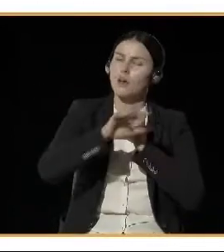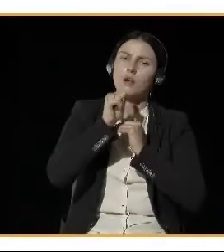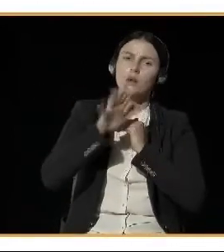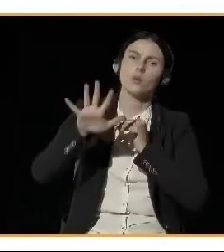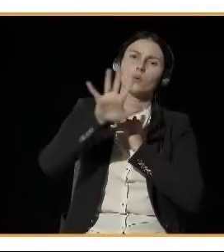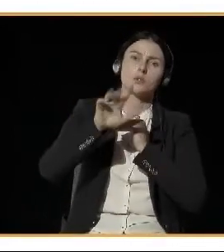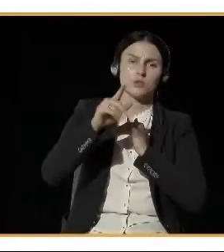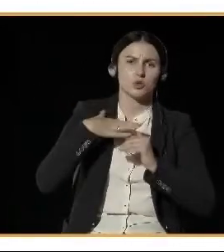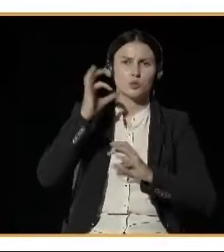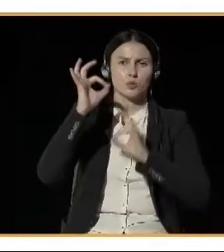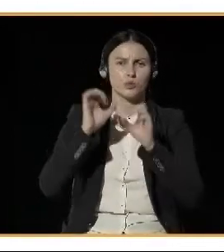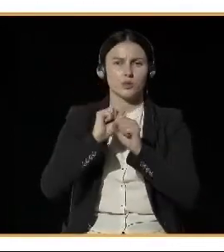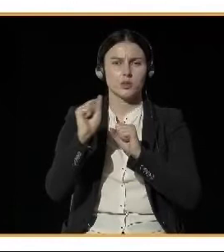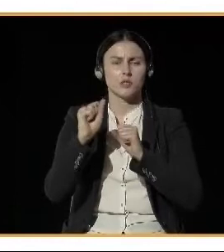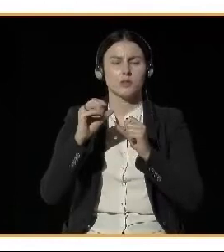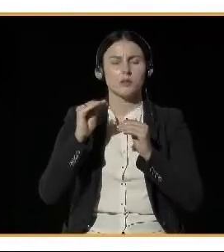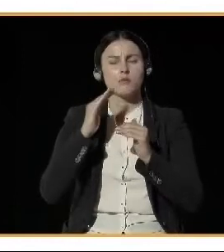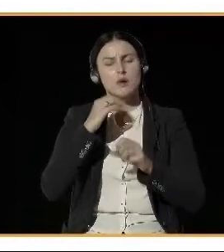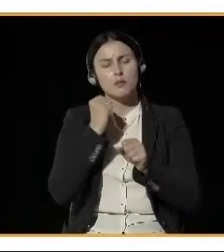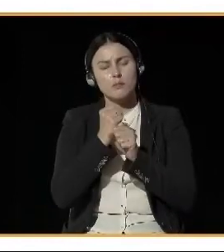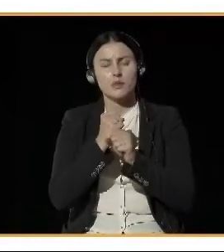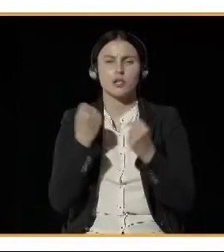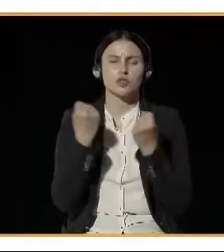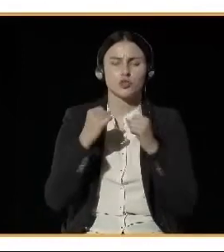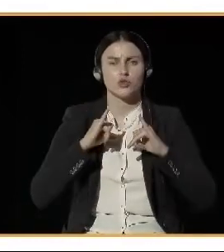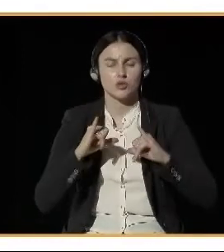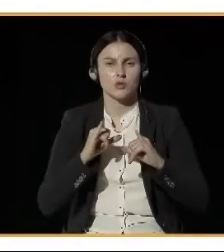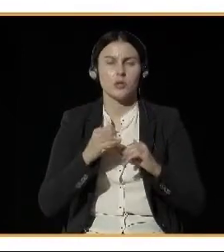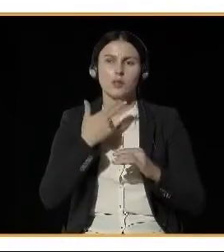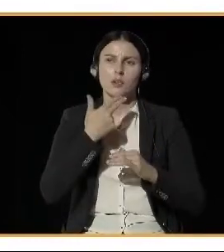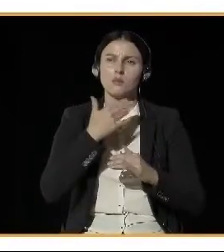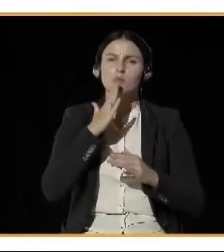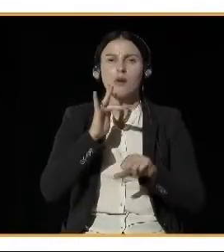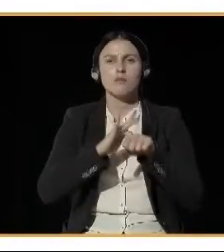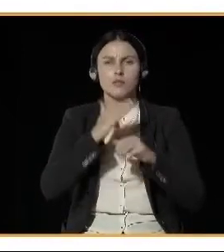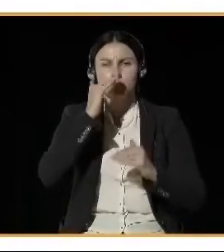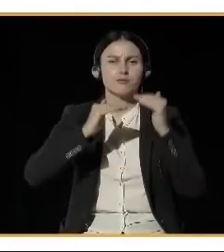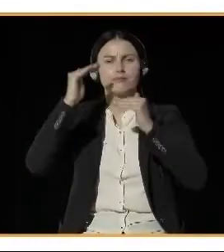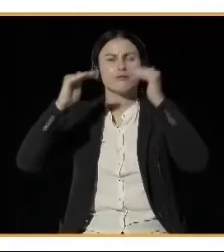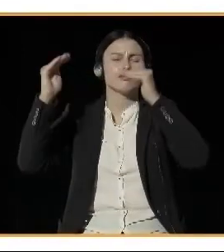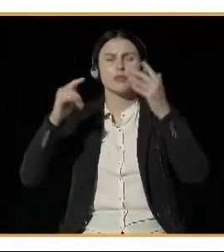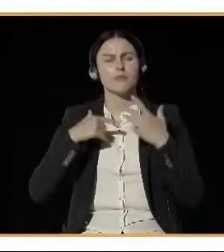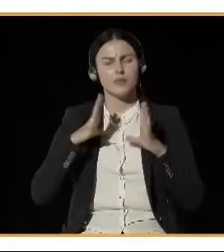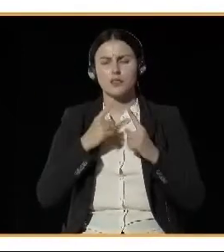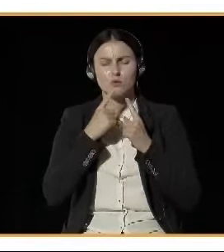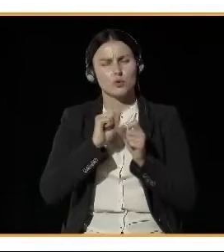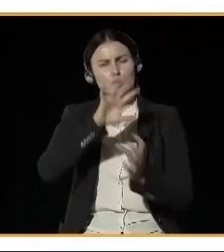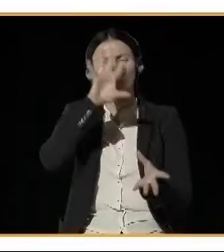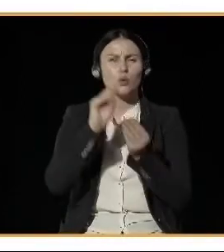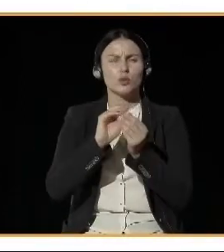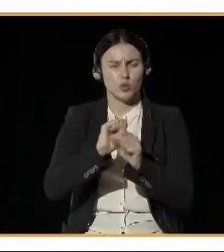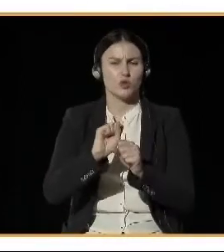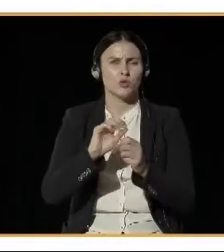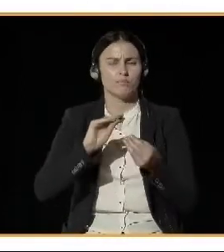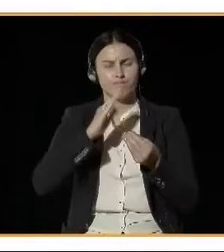to talk about statistics, but it is a very complex issue. I'm aware of that there are